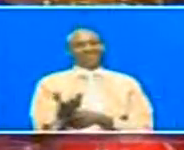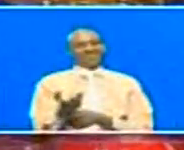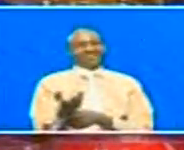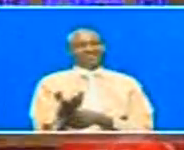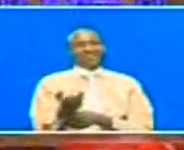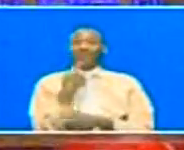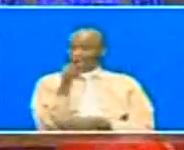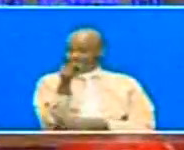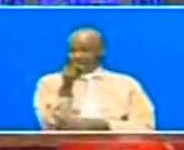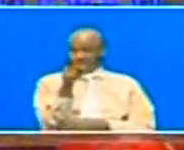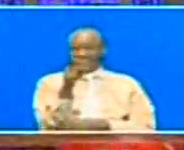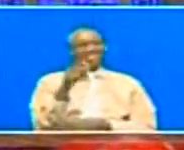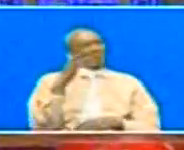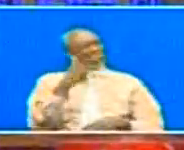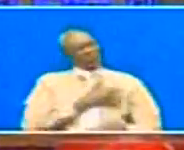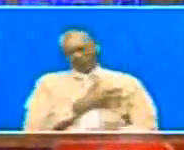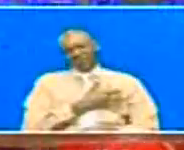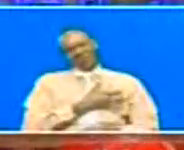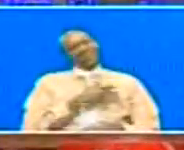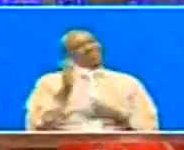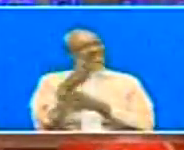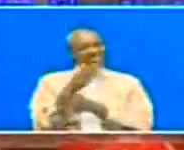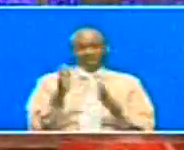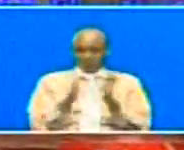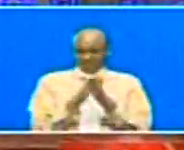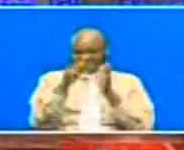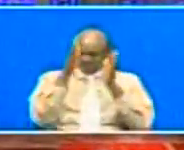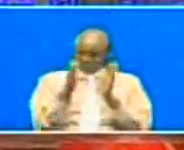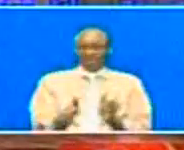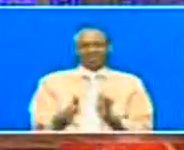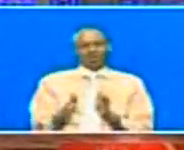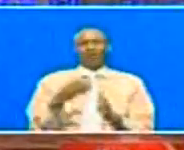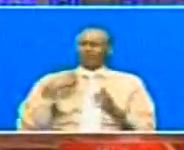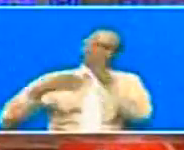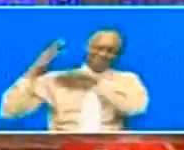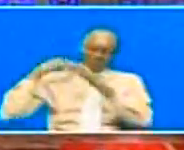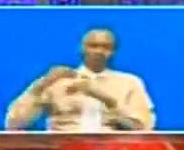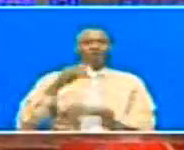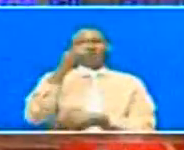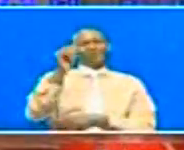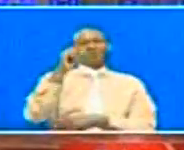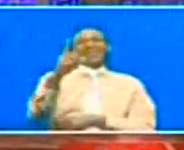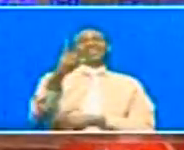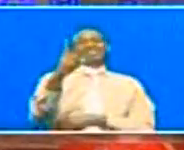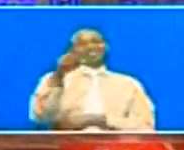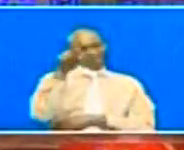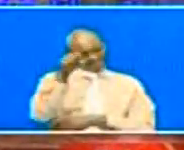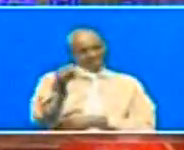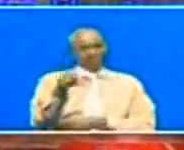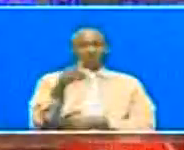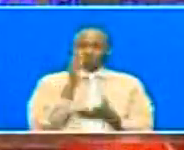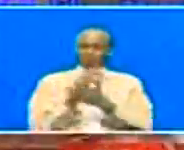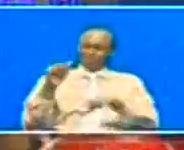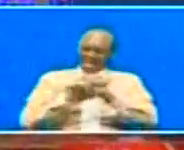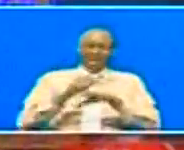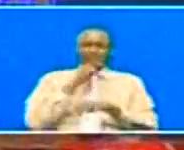I told you. Inspiration Thursday with the living legend himself, Fred Obachi Machoka, the blackest man